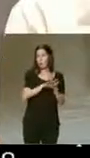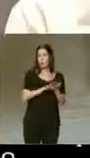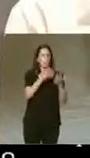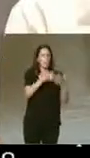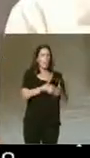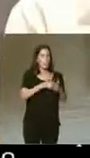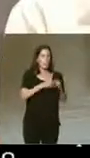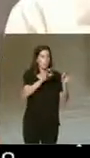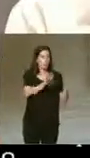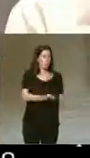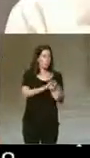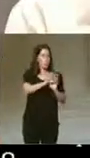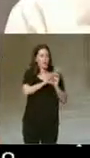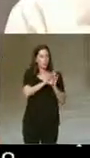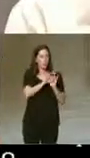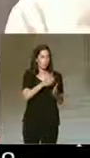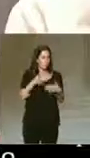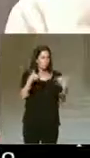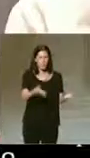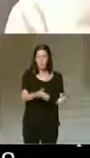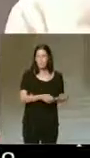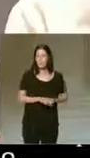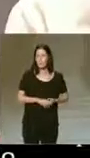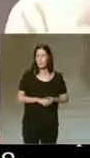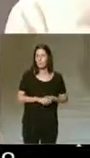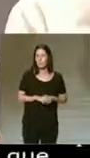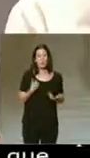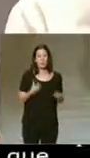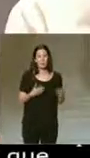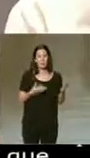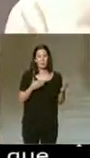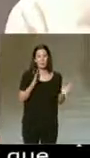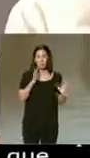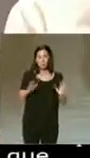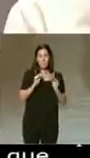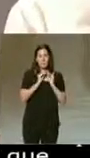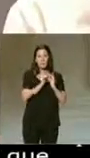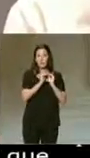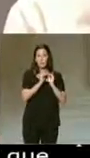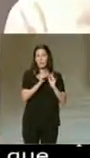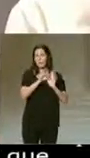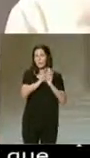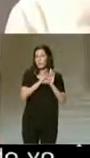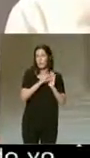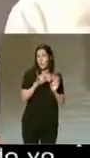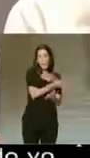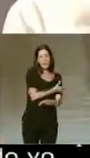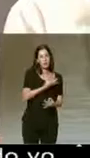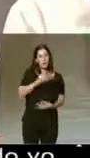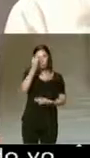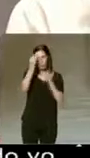Sadru was saying, for a certain device you will need to develop a piece of software, but when they develop the software, they should ask